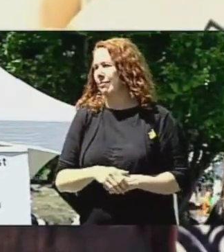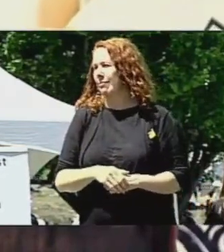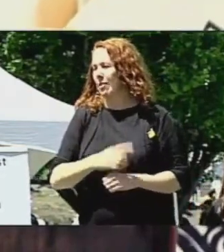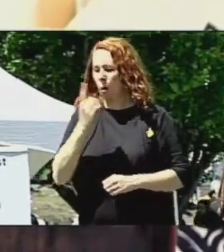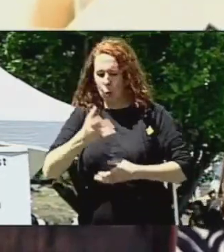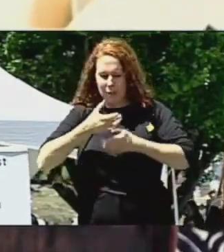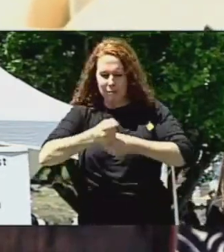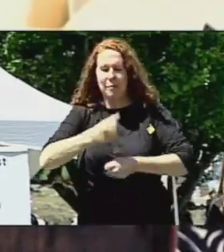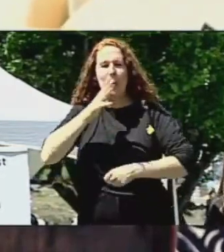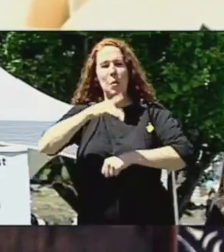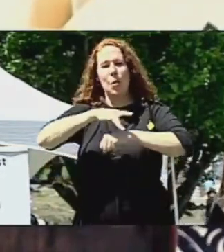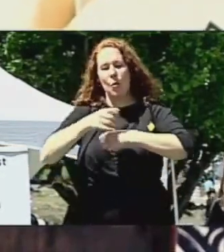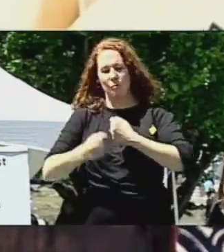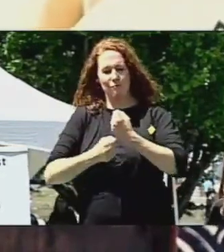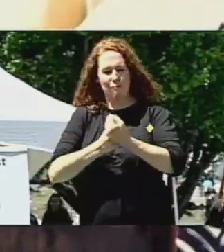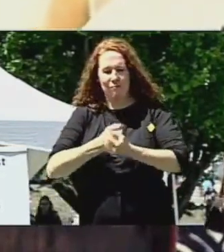that.